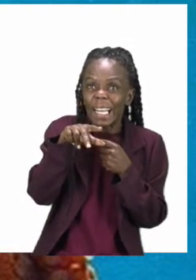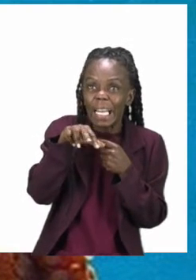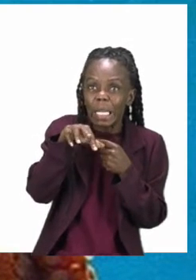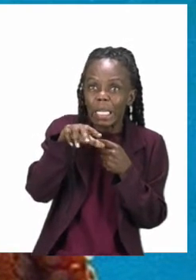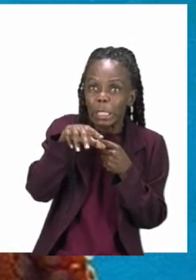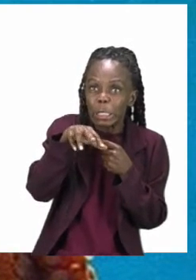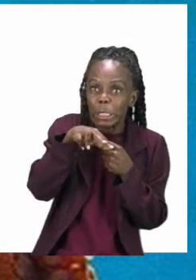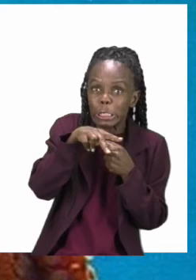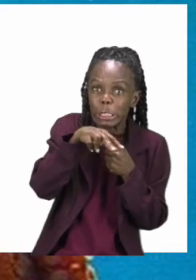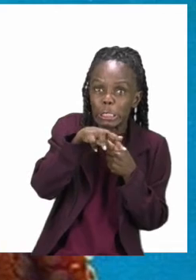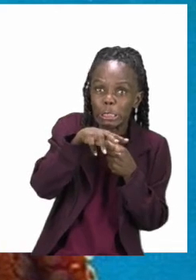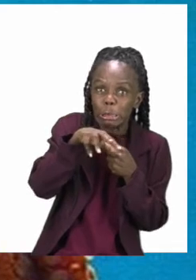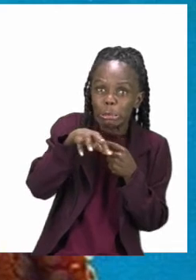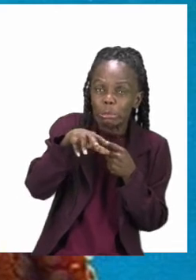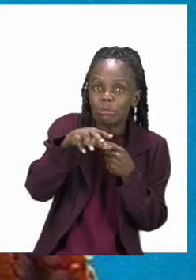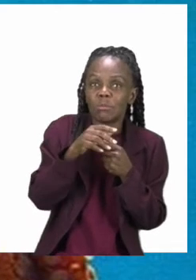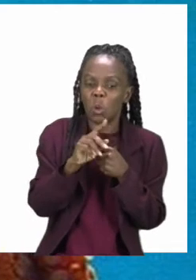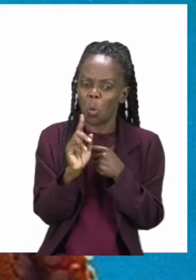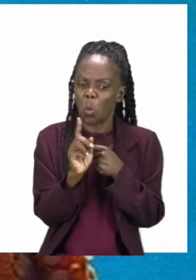creature?